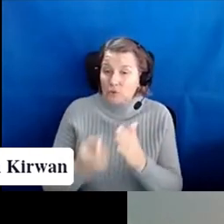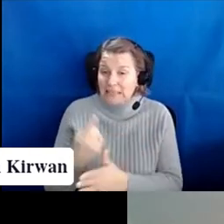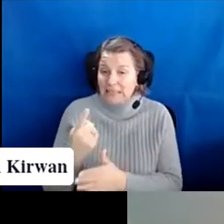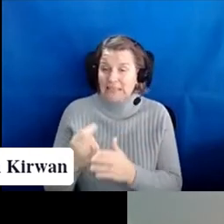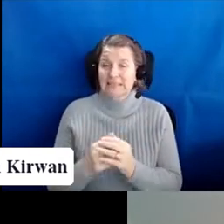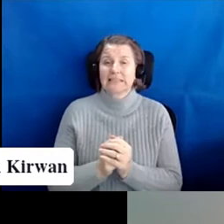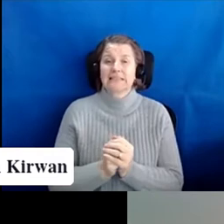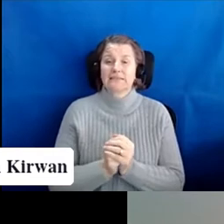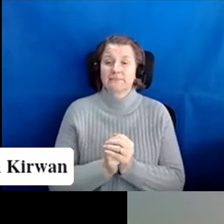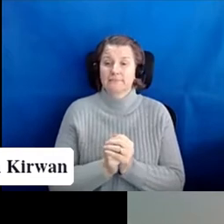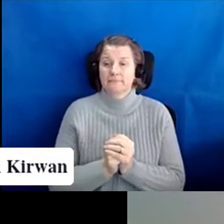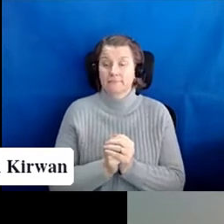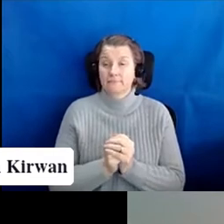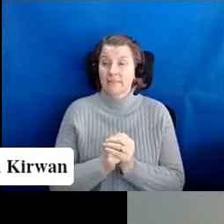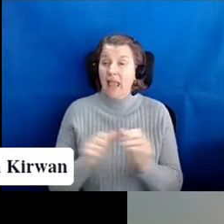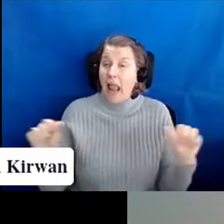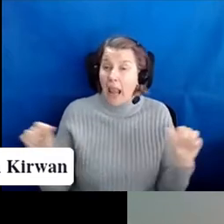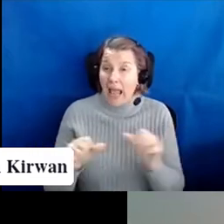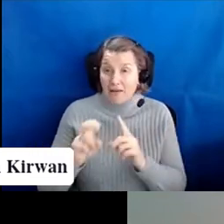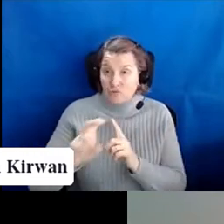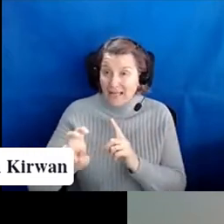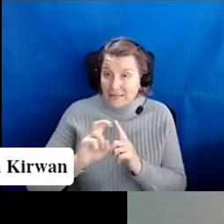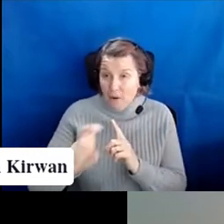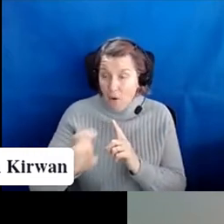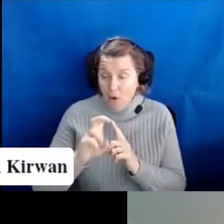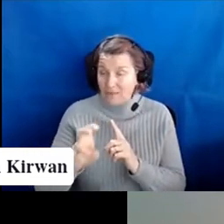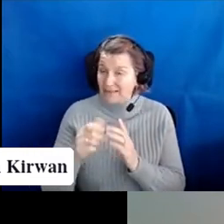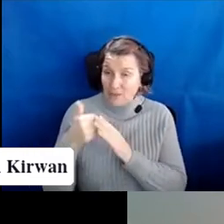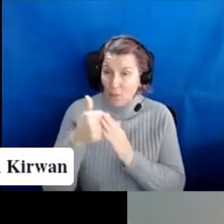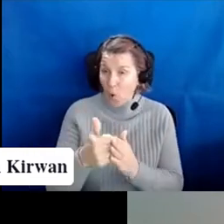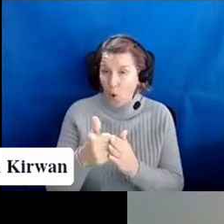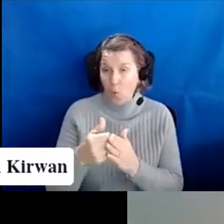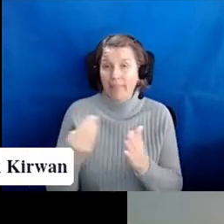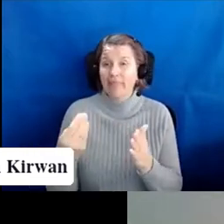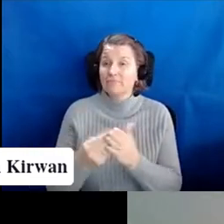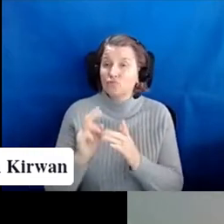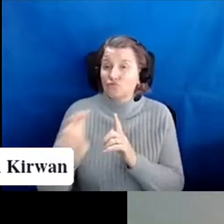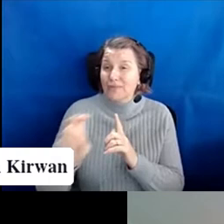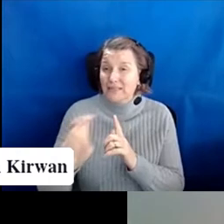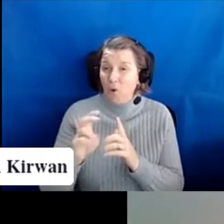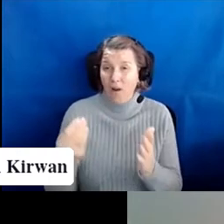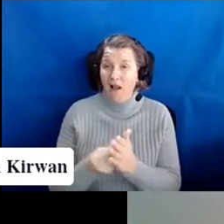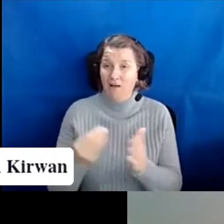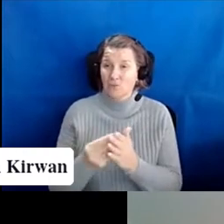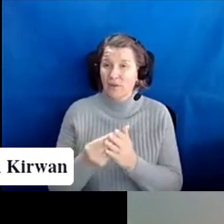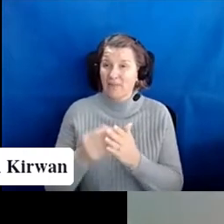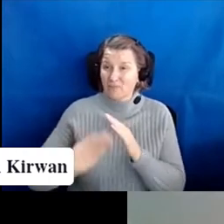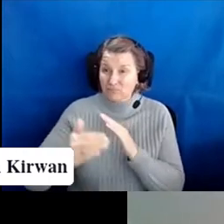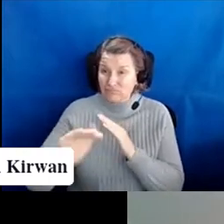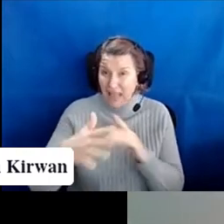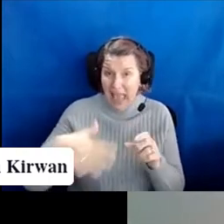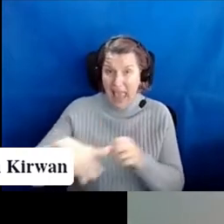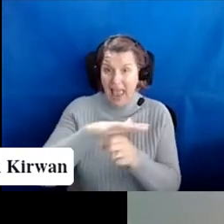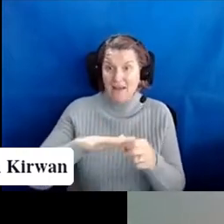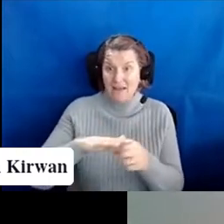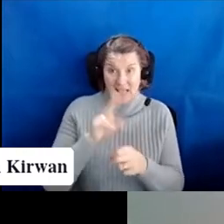sector. A lack of transport and support with transport costs for the rural areas of Wales. I can see